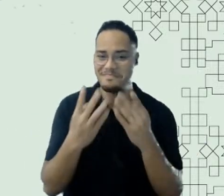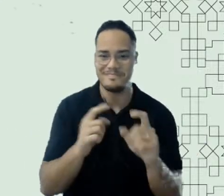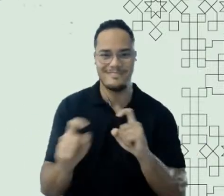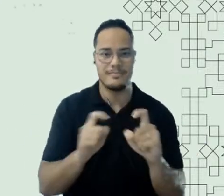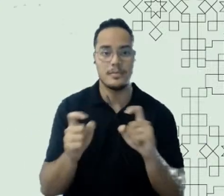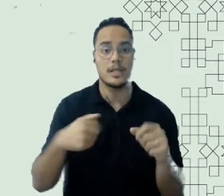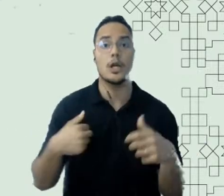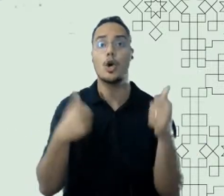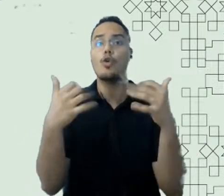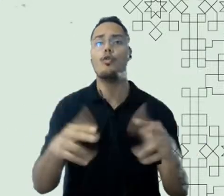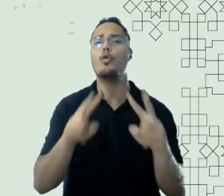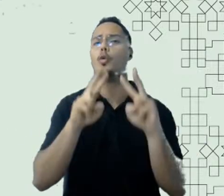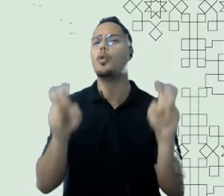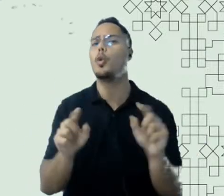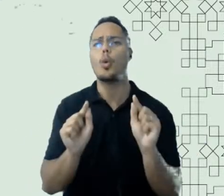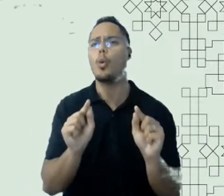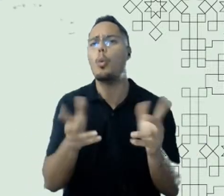discussing